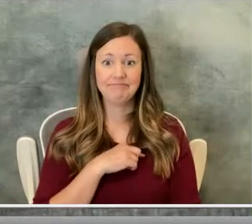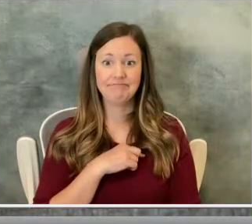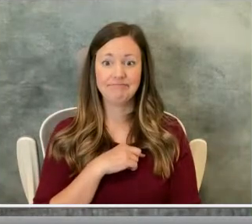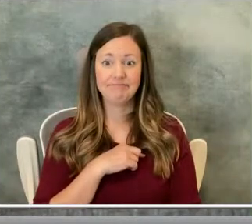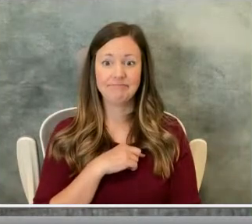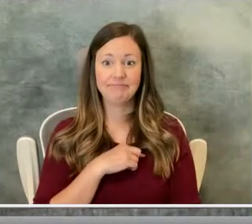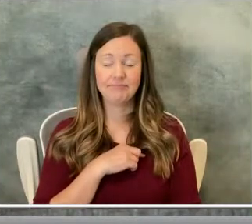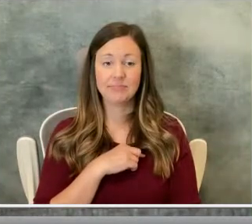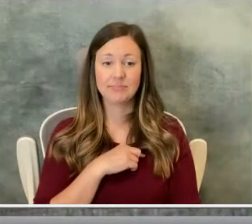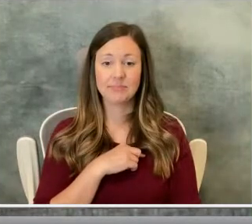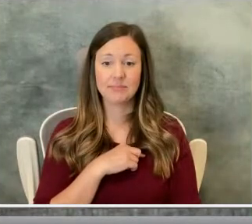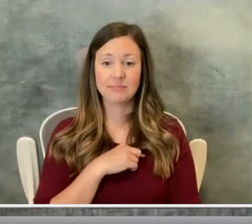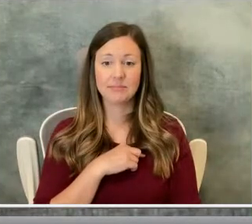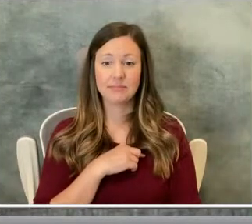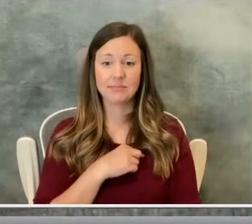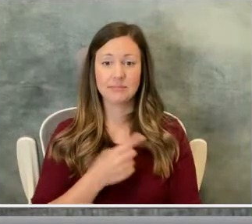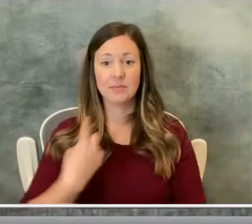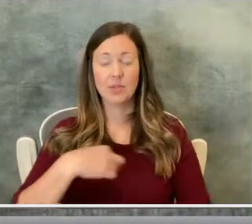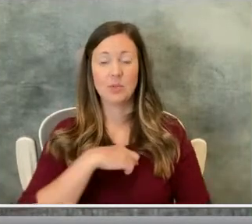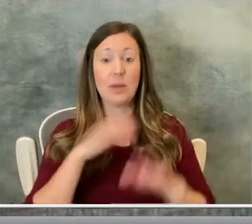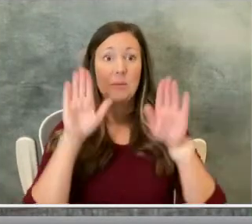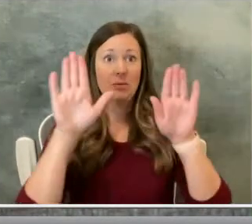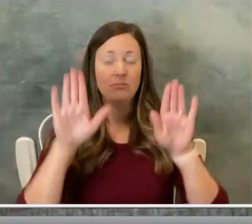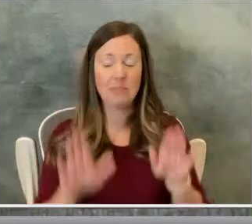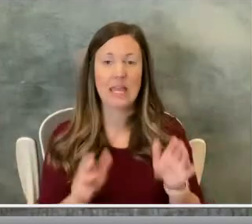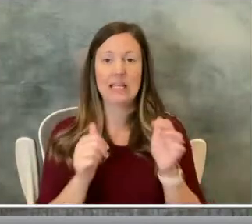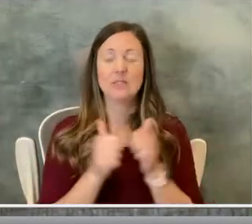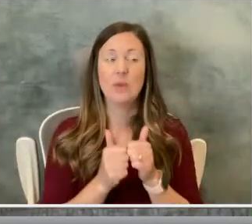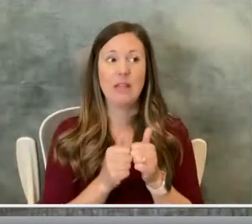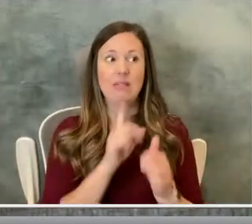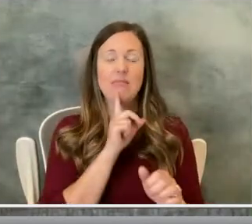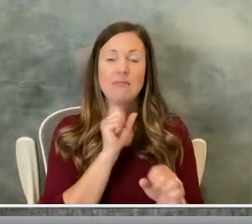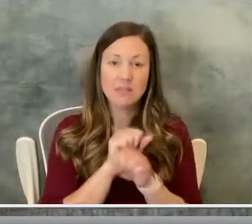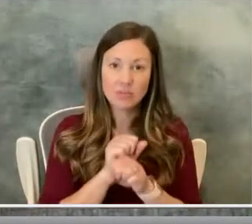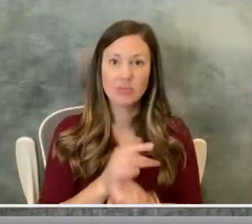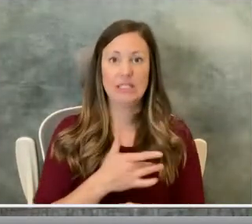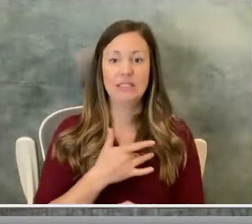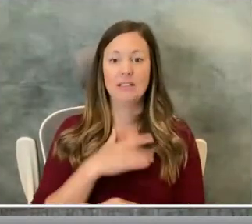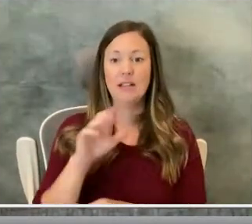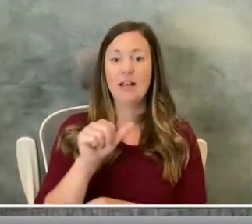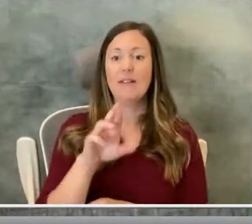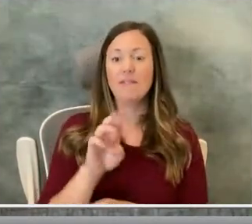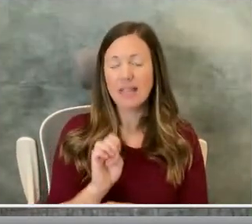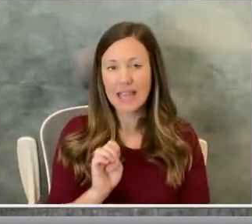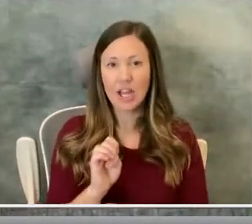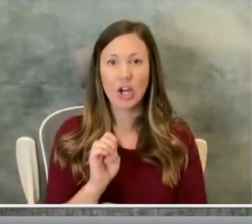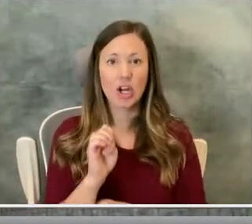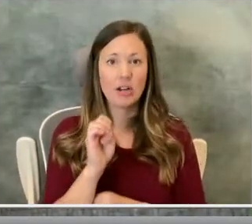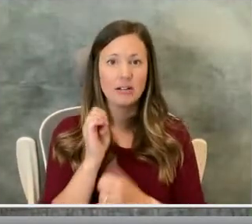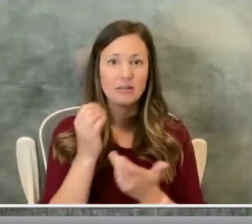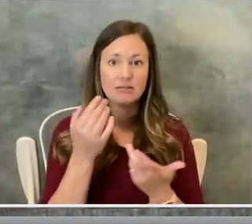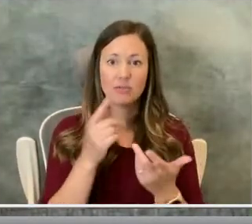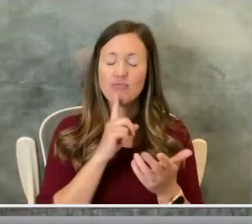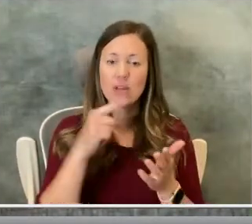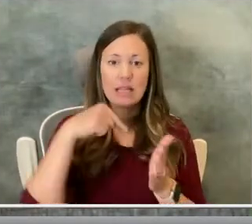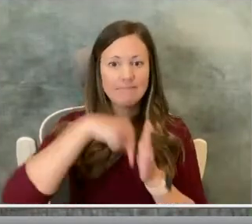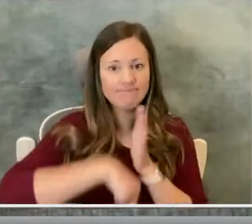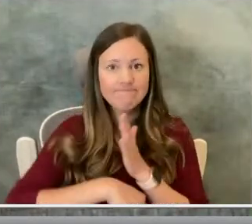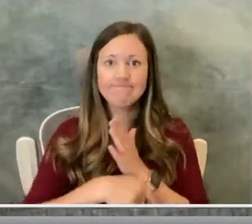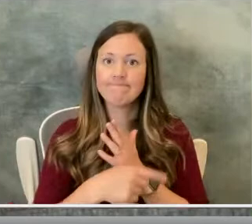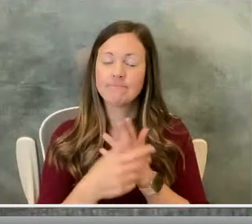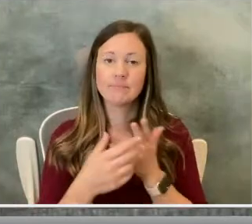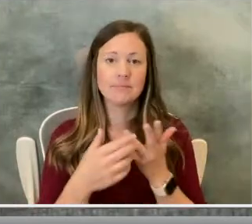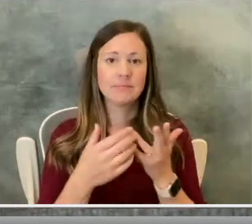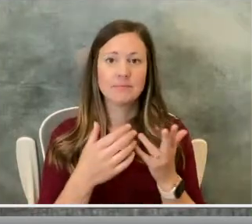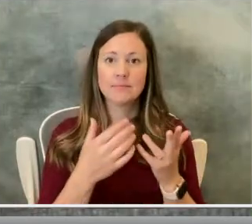true sense of care, thoughtfulness, and thoroughness that the doctors